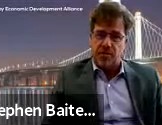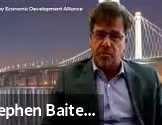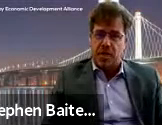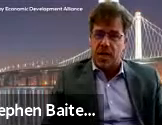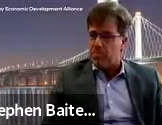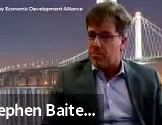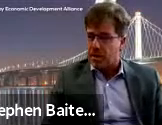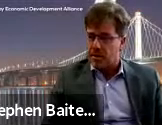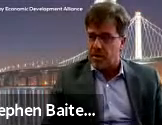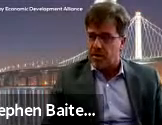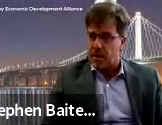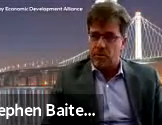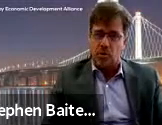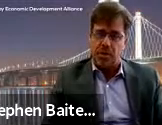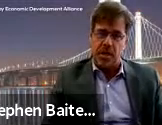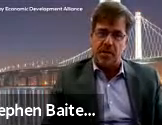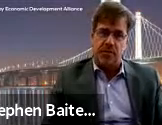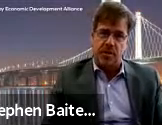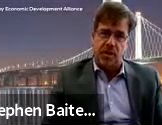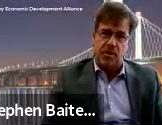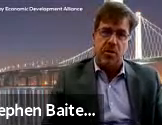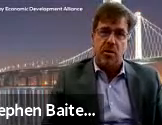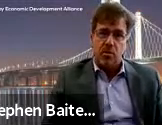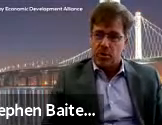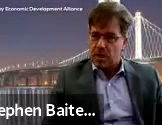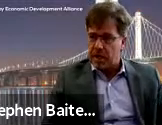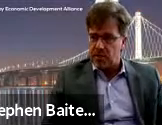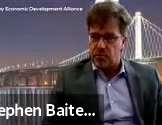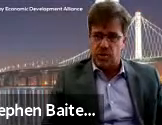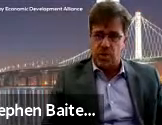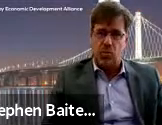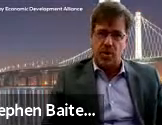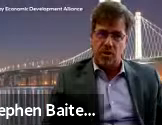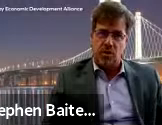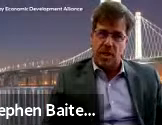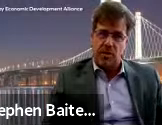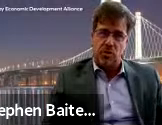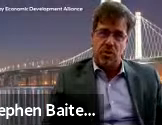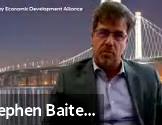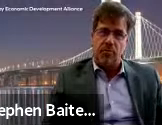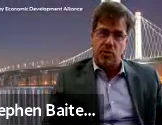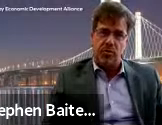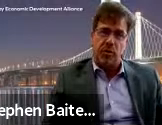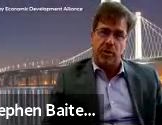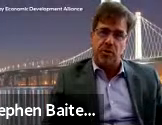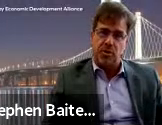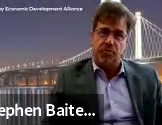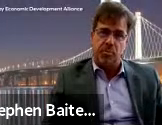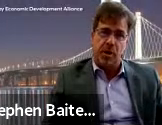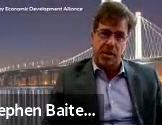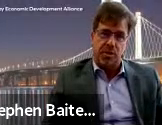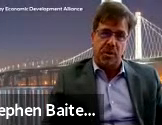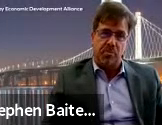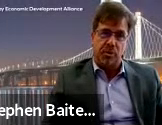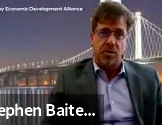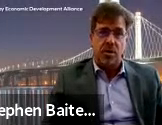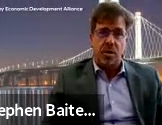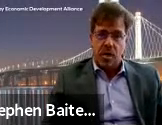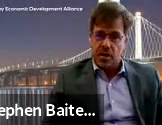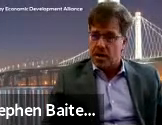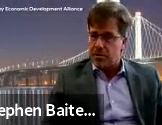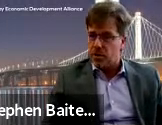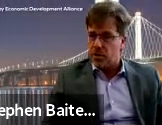to have some time at toward the end of tonight's broadcast for some questions and answers, some of which we've already received from audience